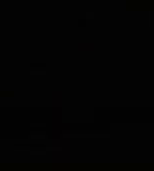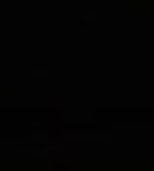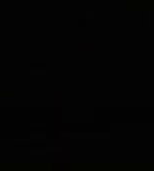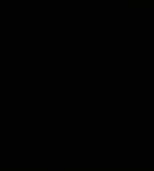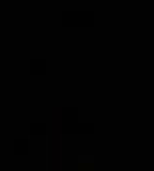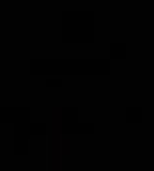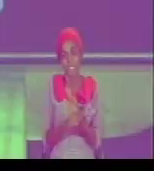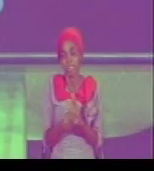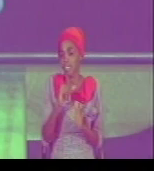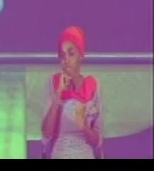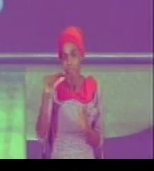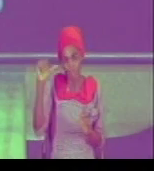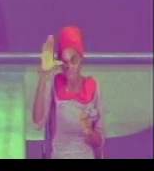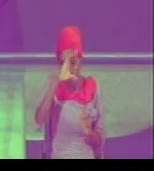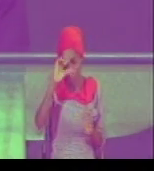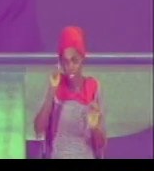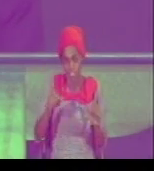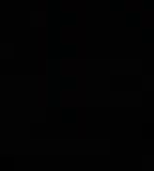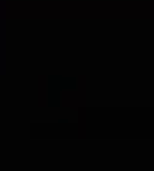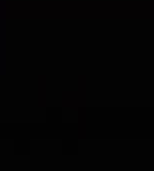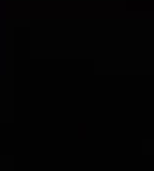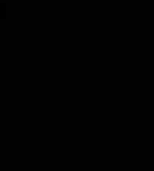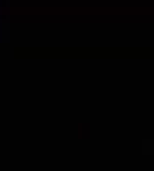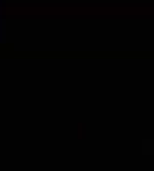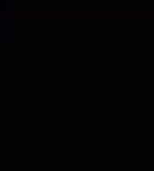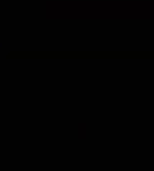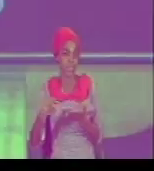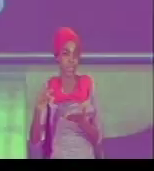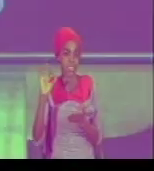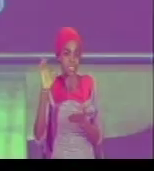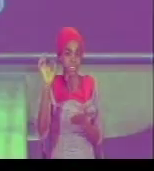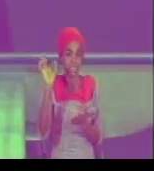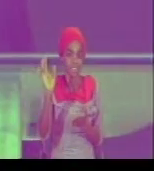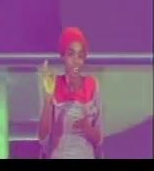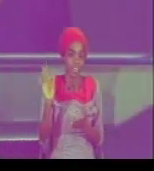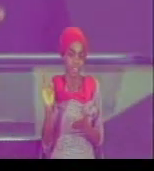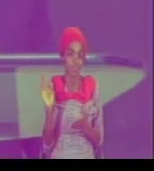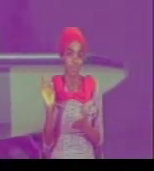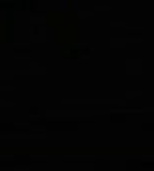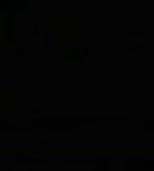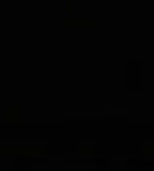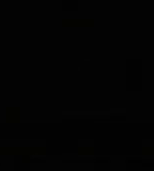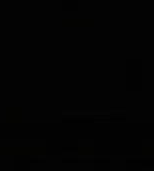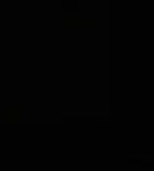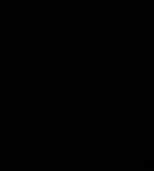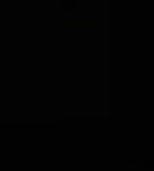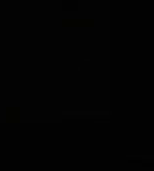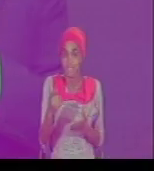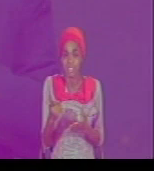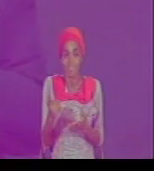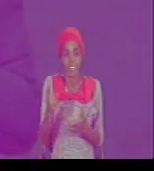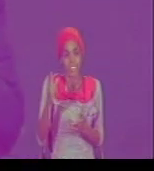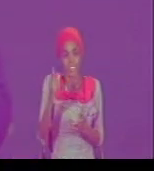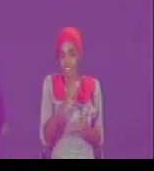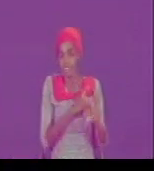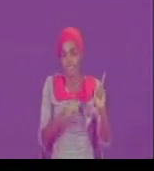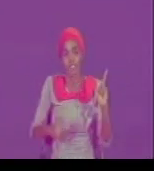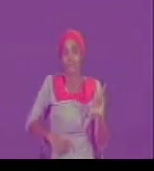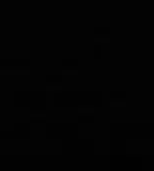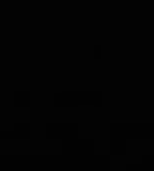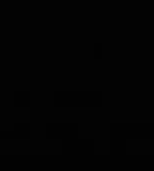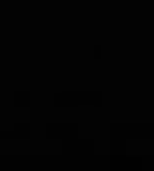Look at verse 9. In verse 9, it tells us the Lord is good to how